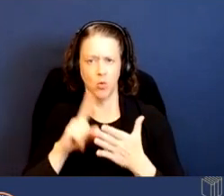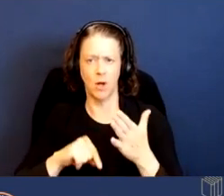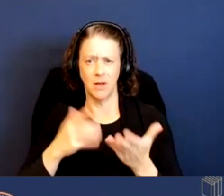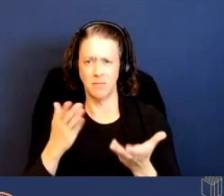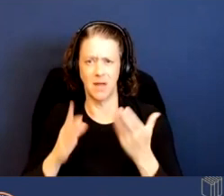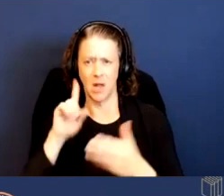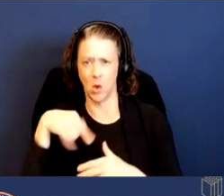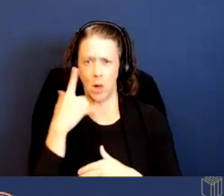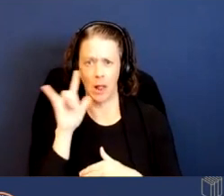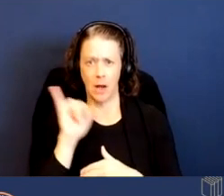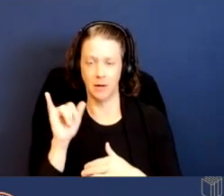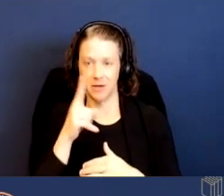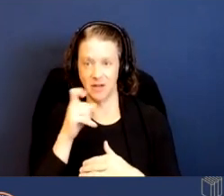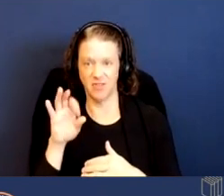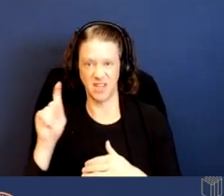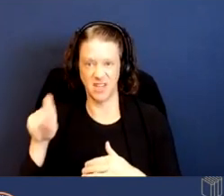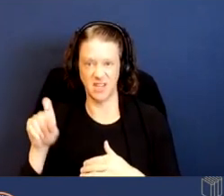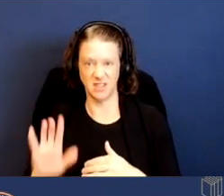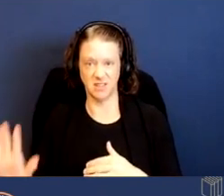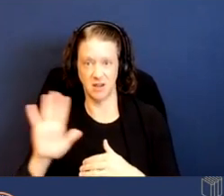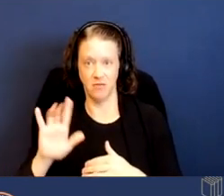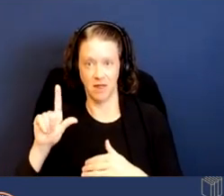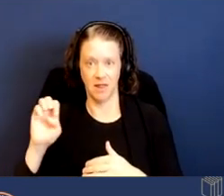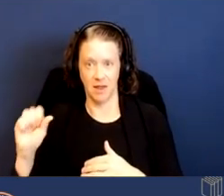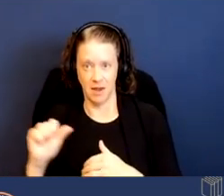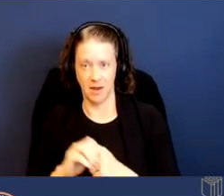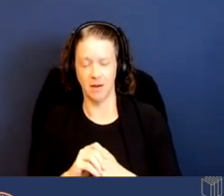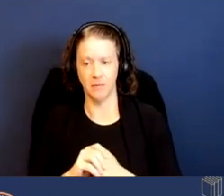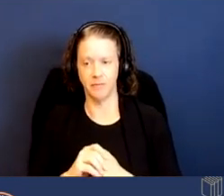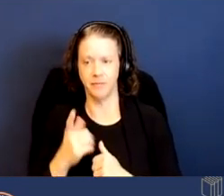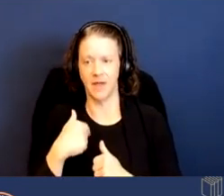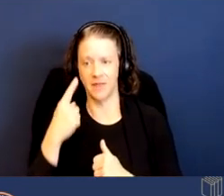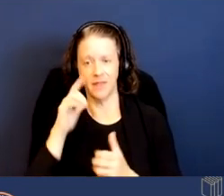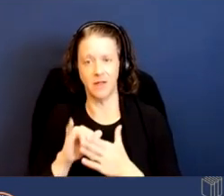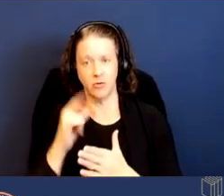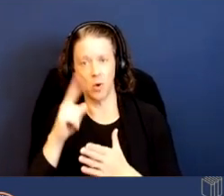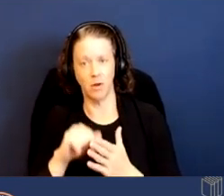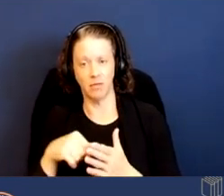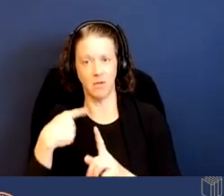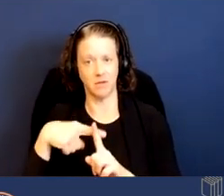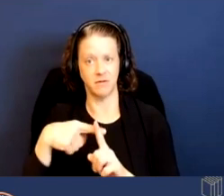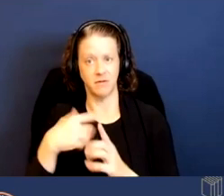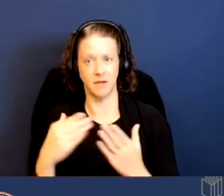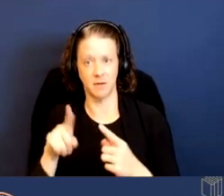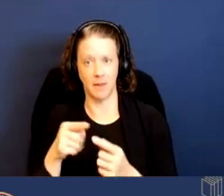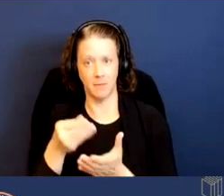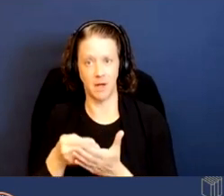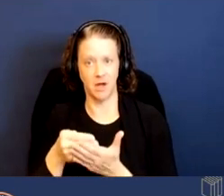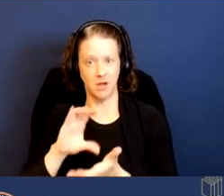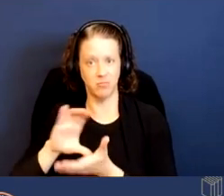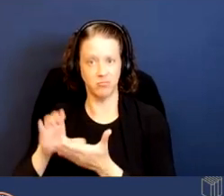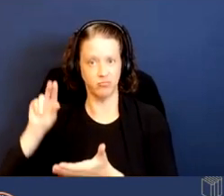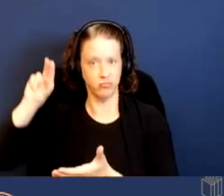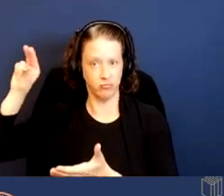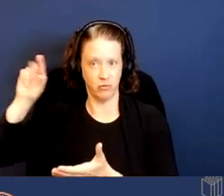given the needs of the LEA. And I think that's one of the beauty of the funds in some ways. And so I know that there are